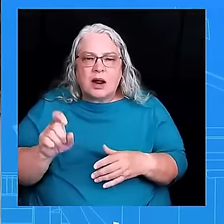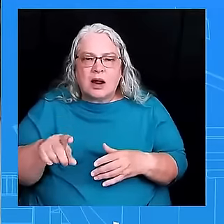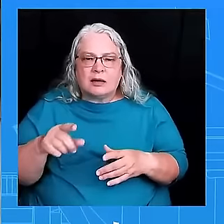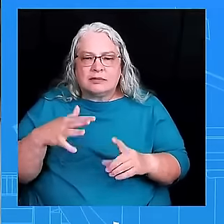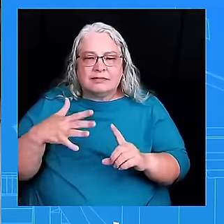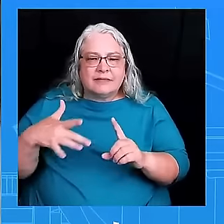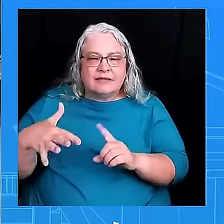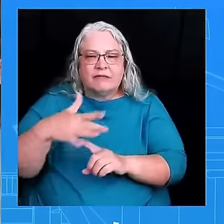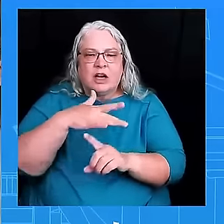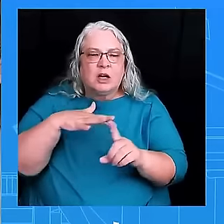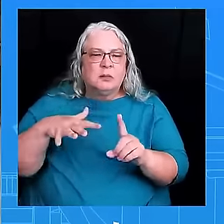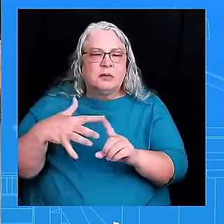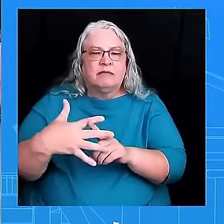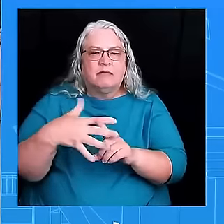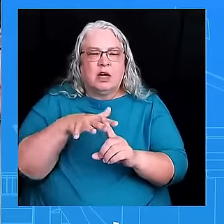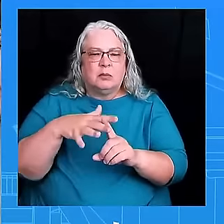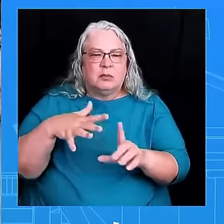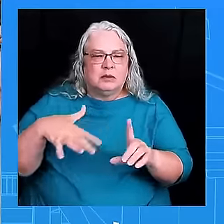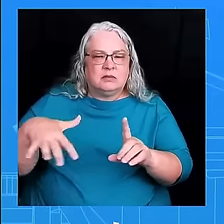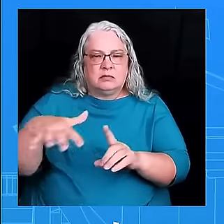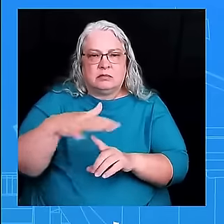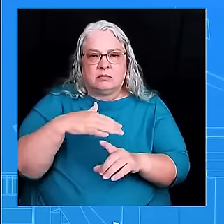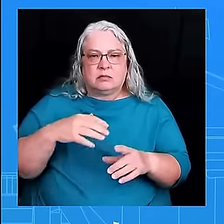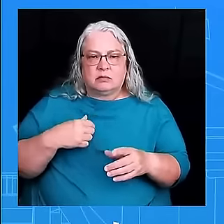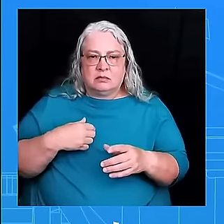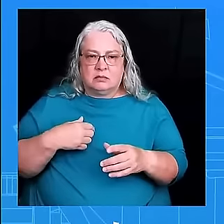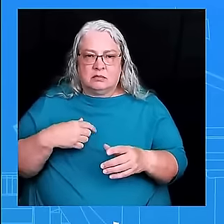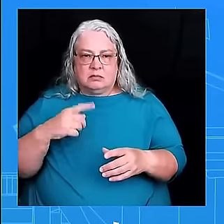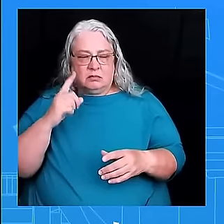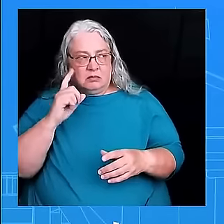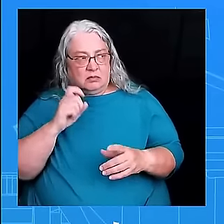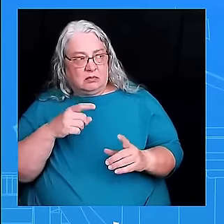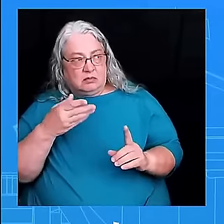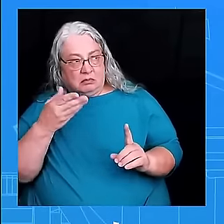there with the families. Well, just to reiterate, she played